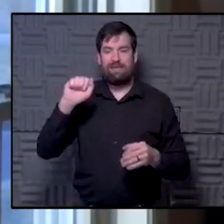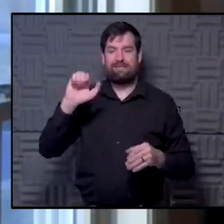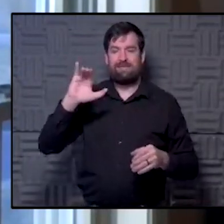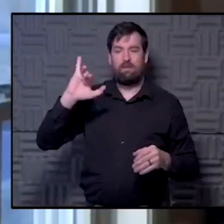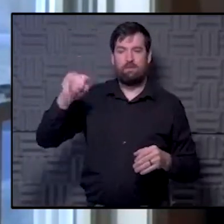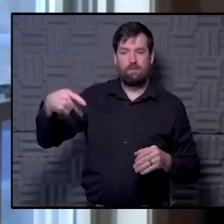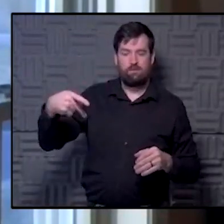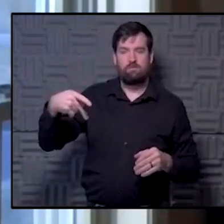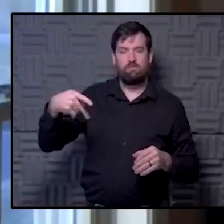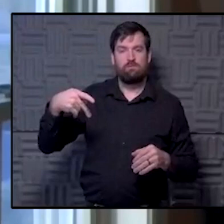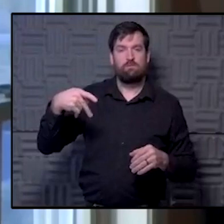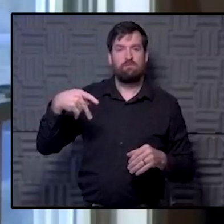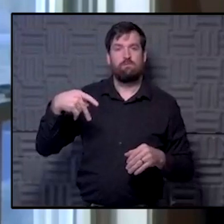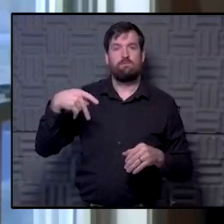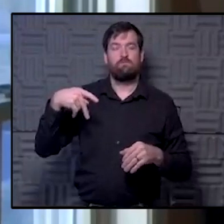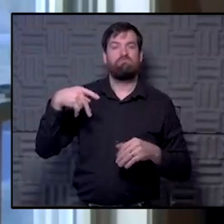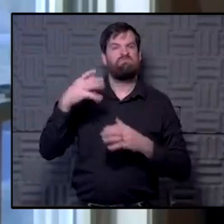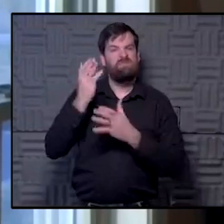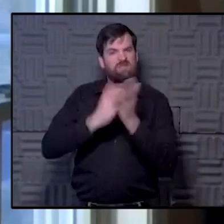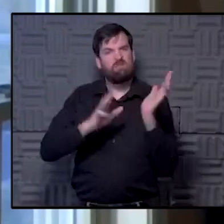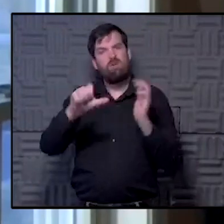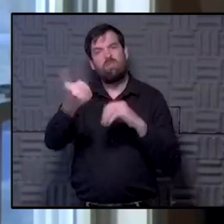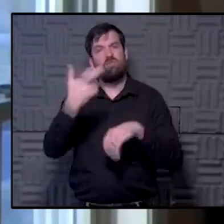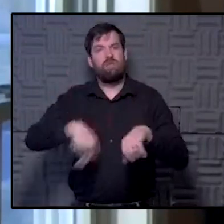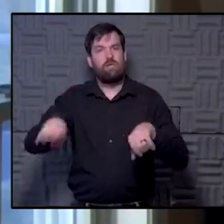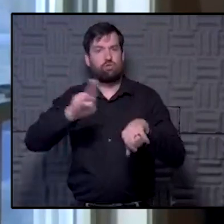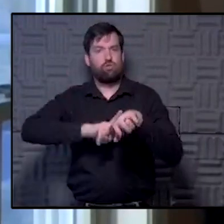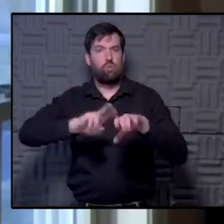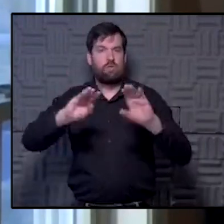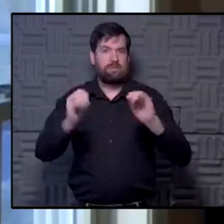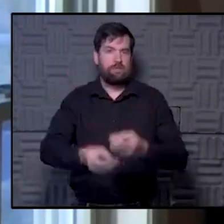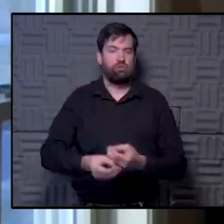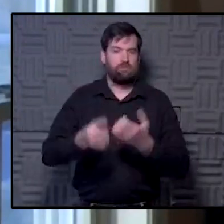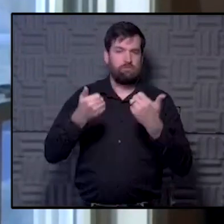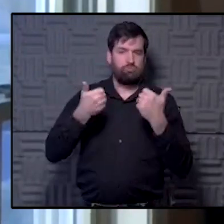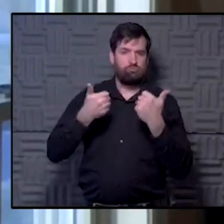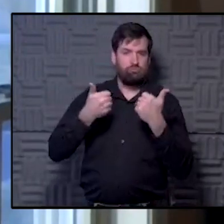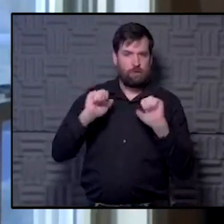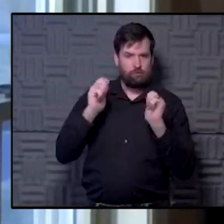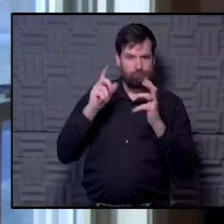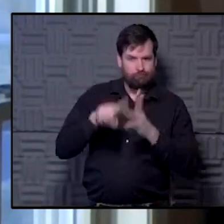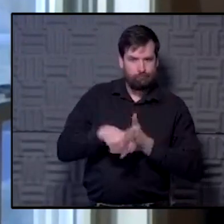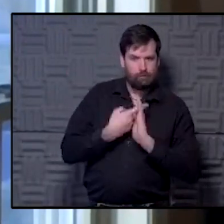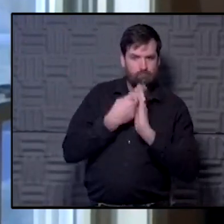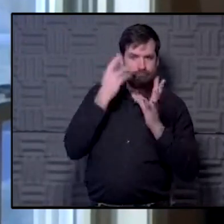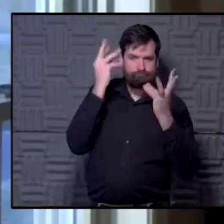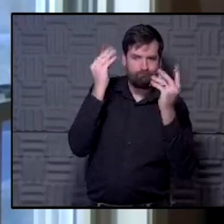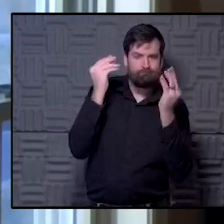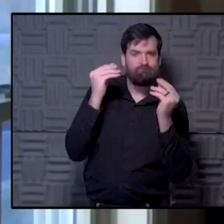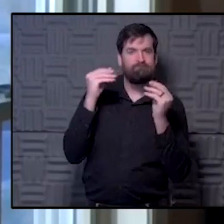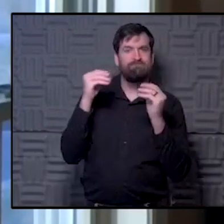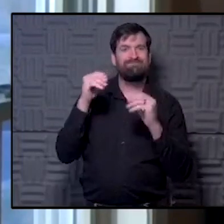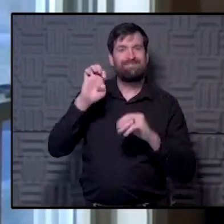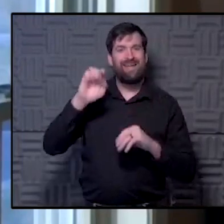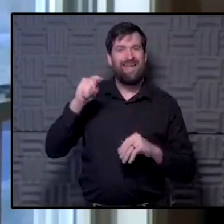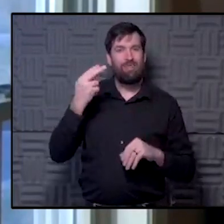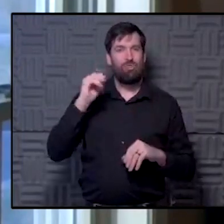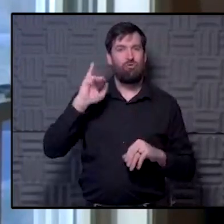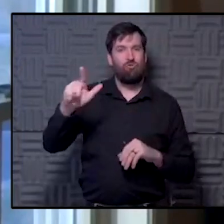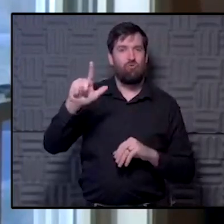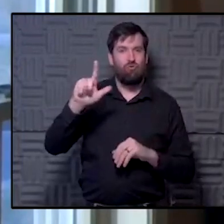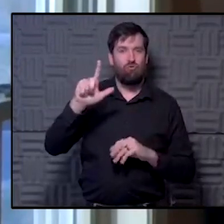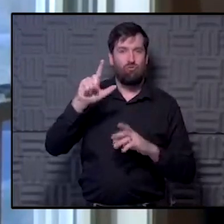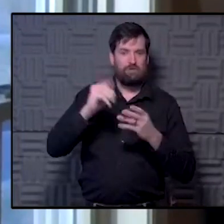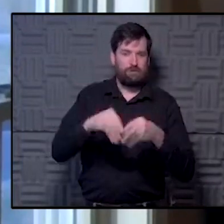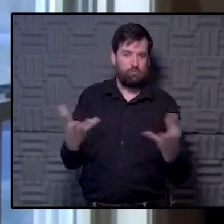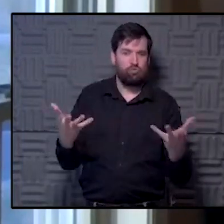Immunization Practices, as well as some other national organizations, started to begin a process where they thought about the ethical distribution of vaccines. What